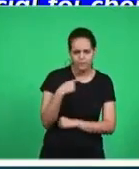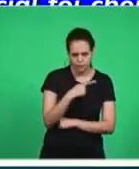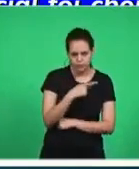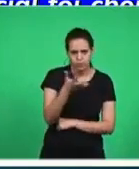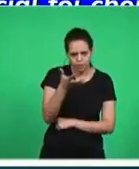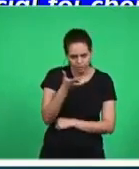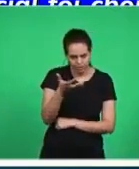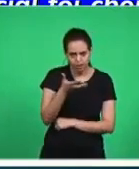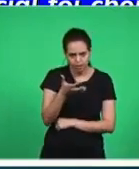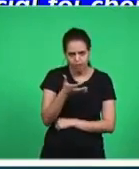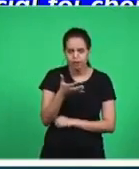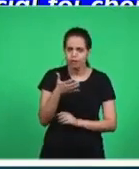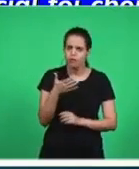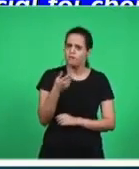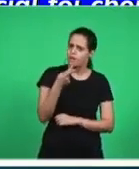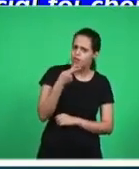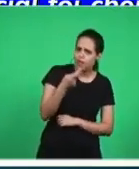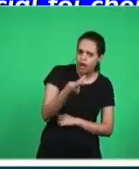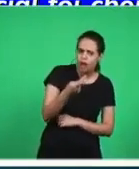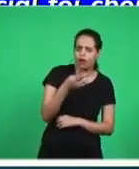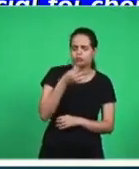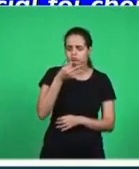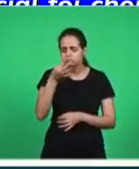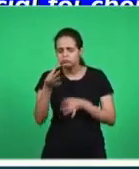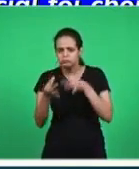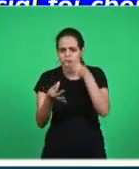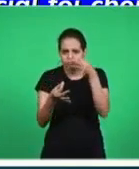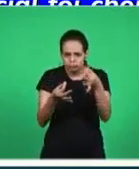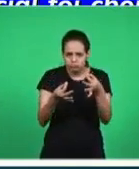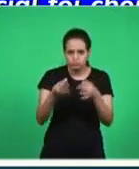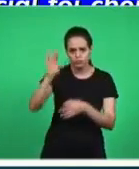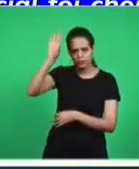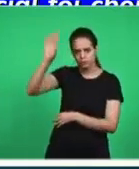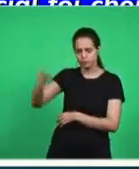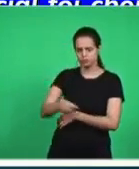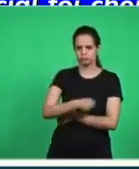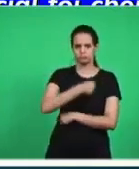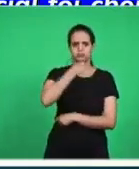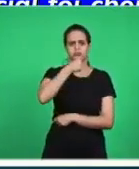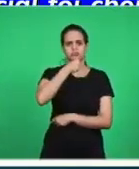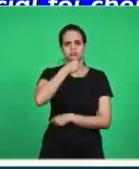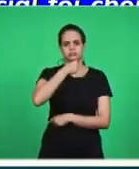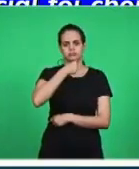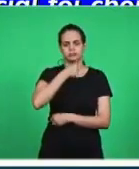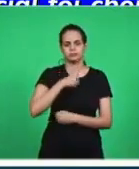can pick up the microphone, raise your hand, and the microphone will be there on his mouth.